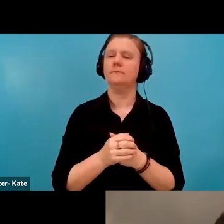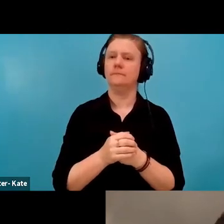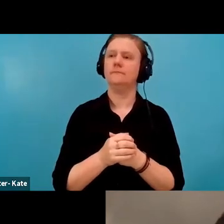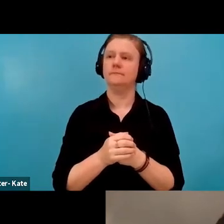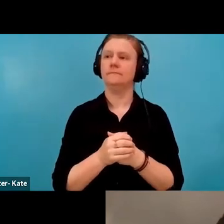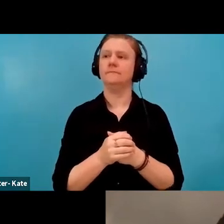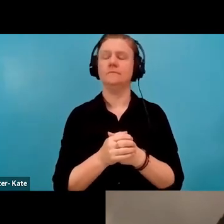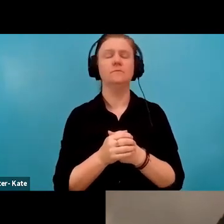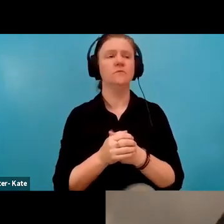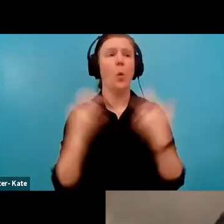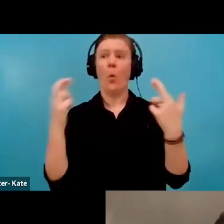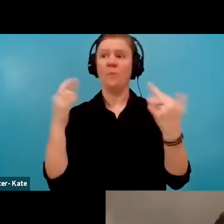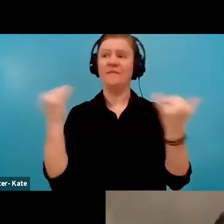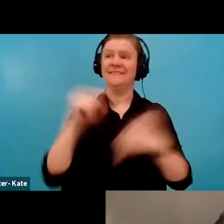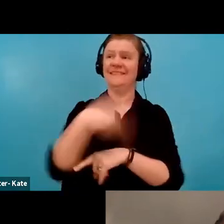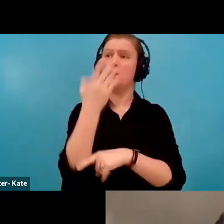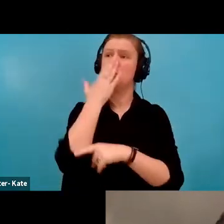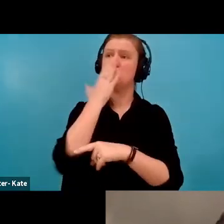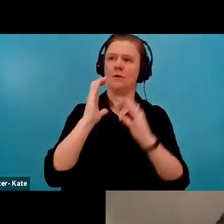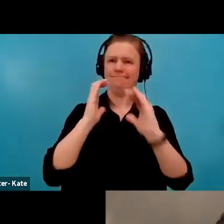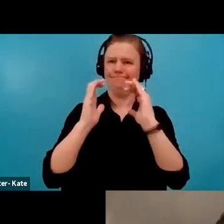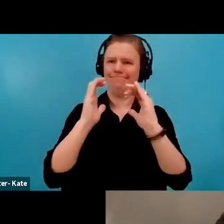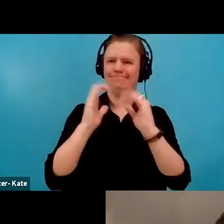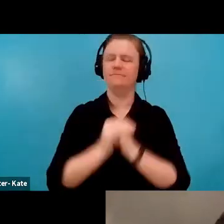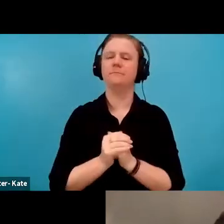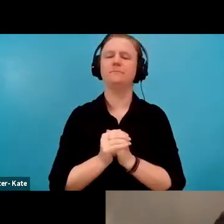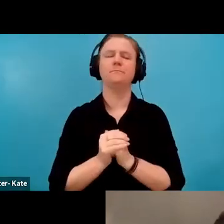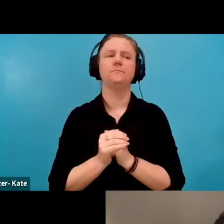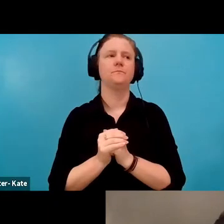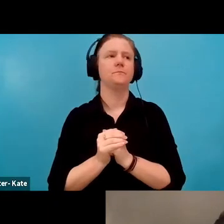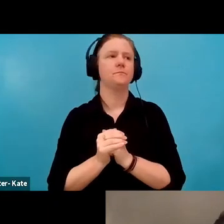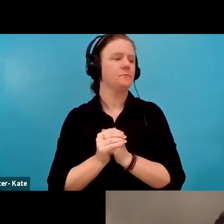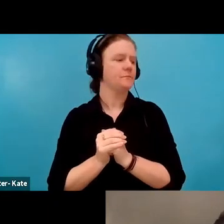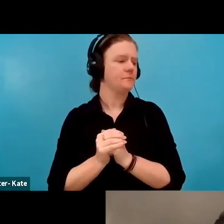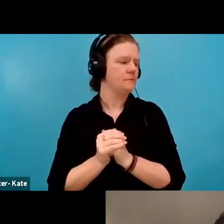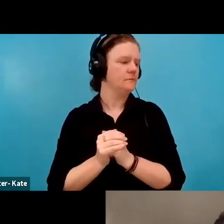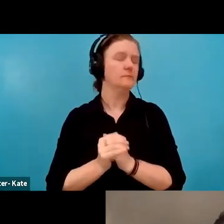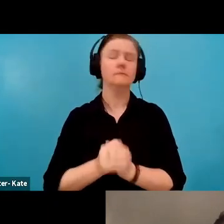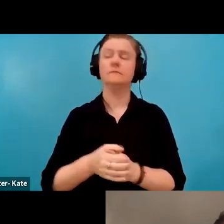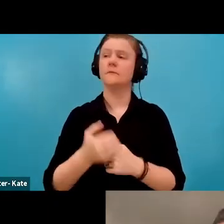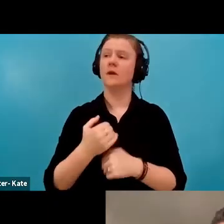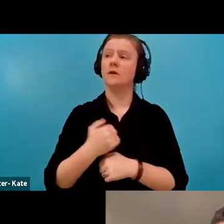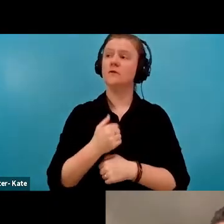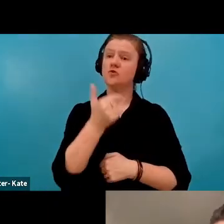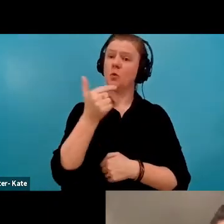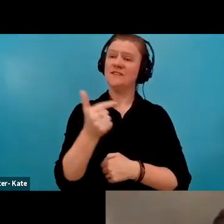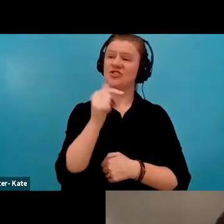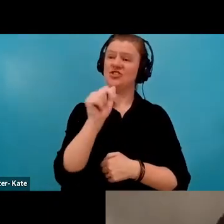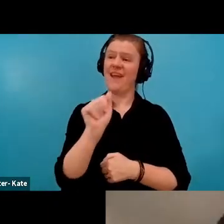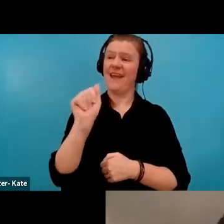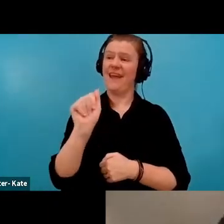a good conversation. I want to set the table a little bit for what Global Accessibility Awareness Day